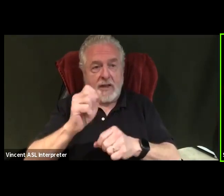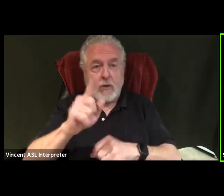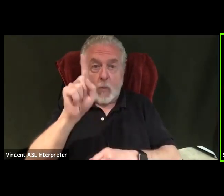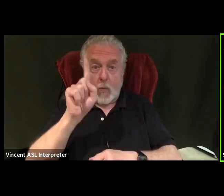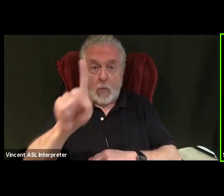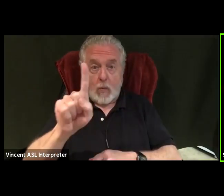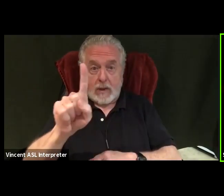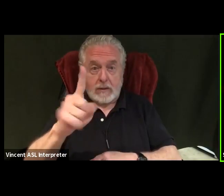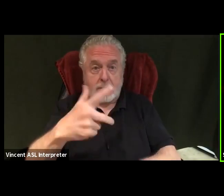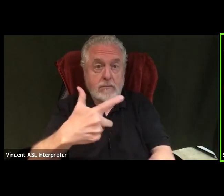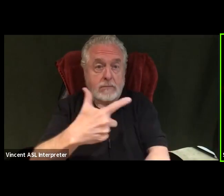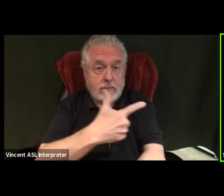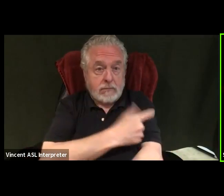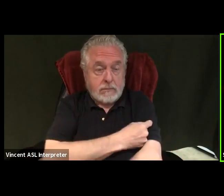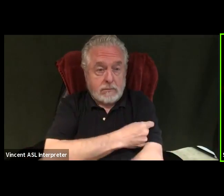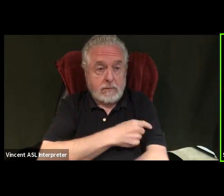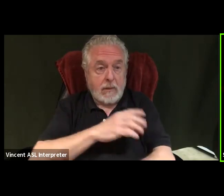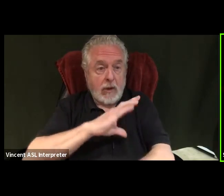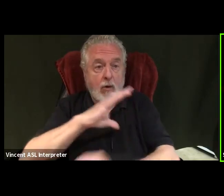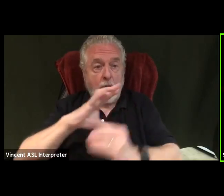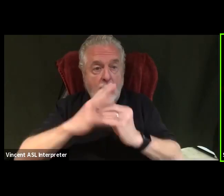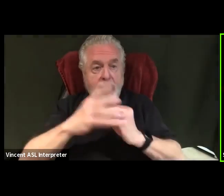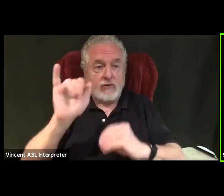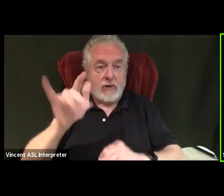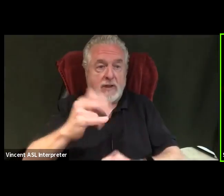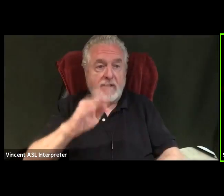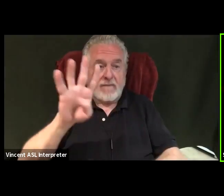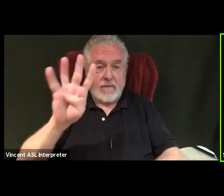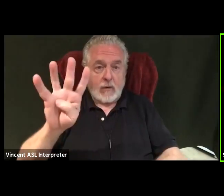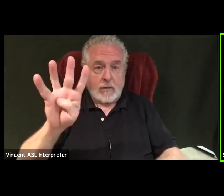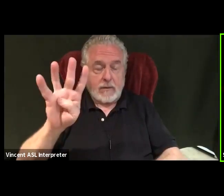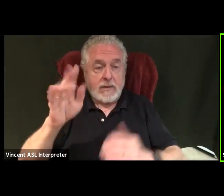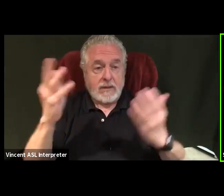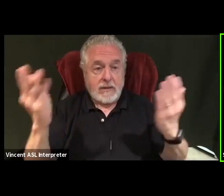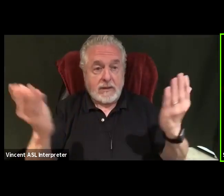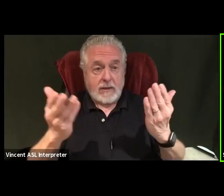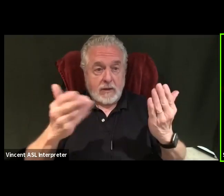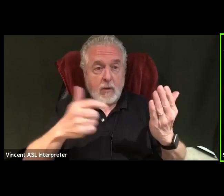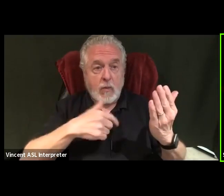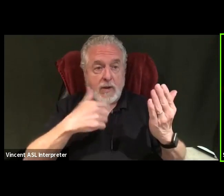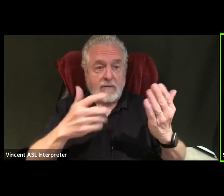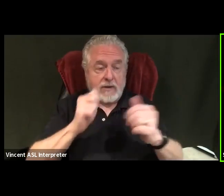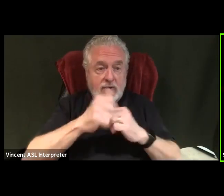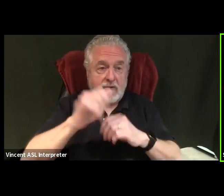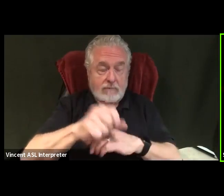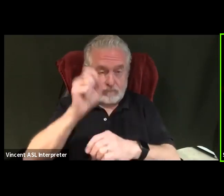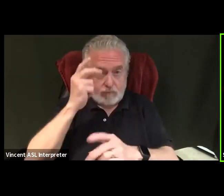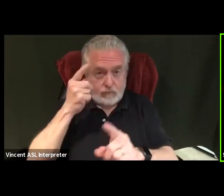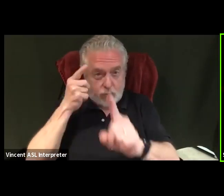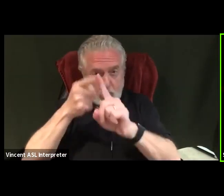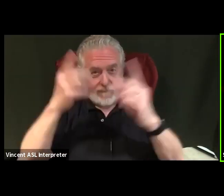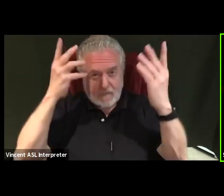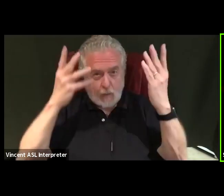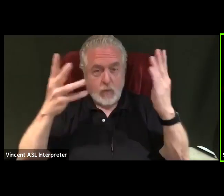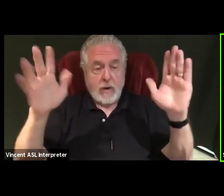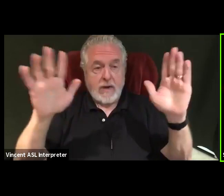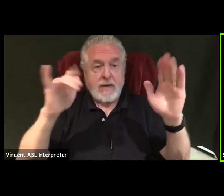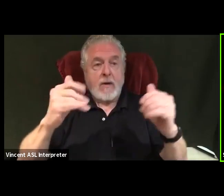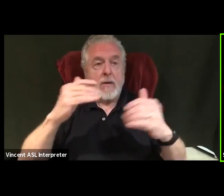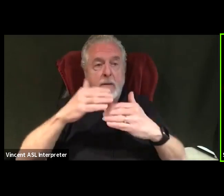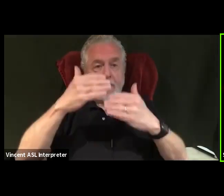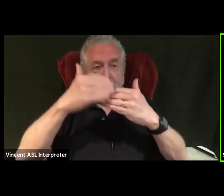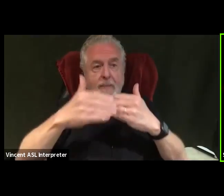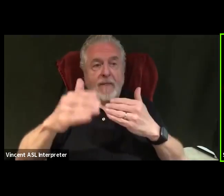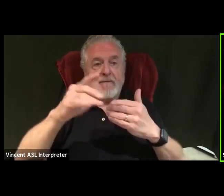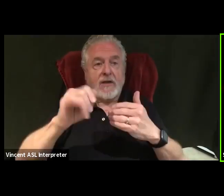one dose of the COVID vaccine by July 4th. Here in Sonoma County, we have achieved that goal already, and we are now on pace